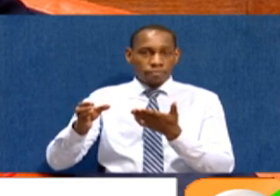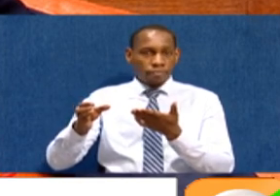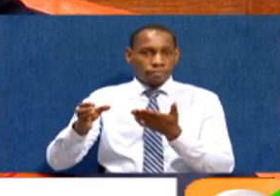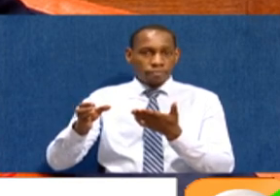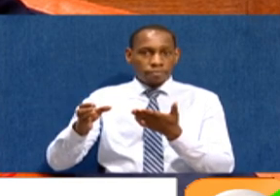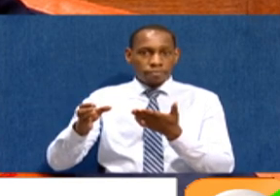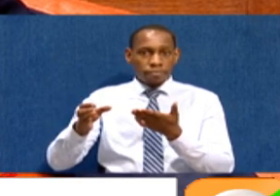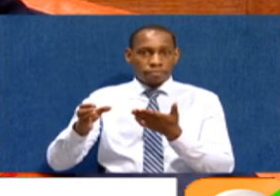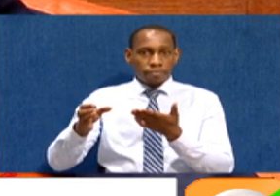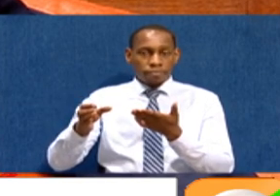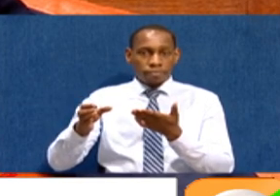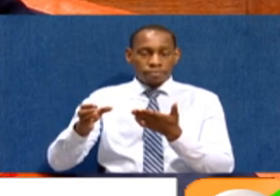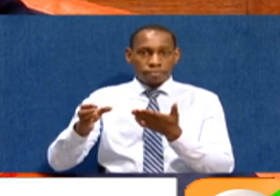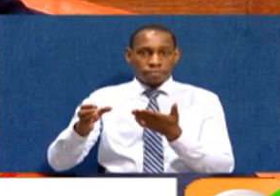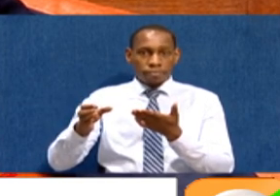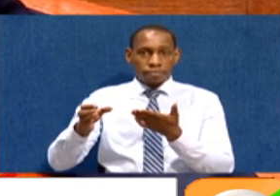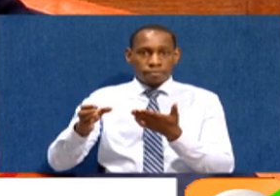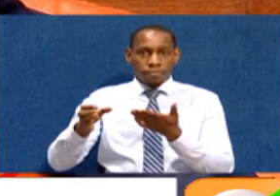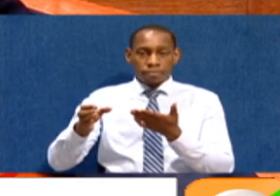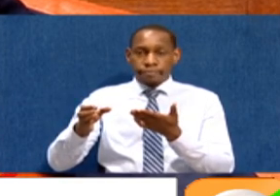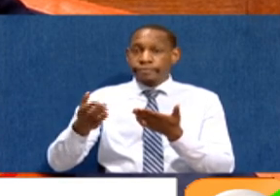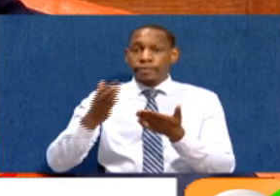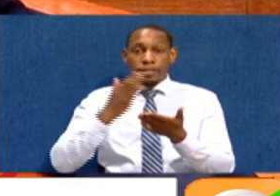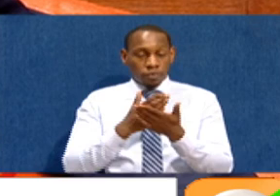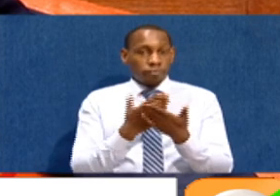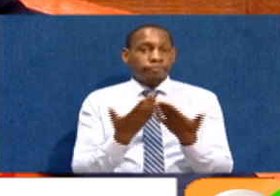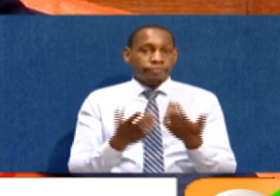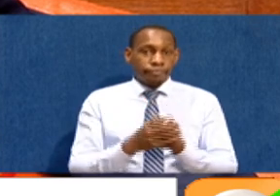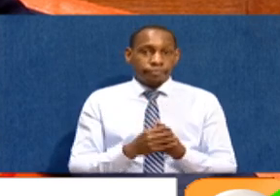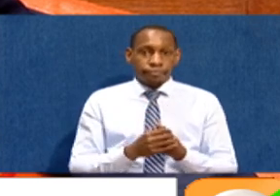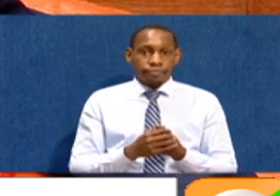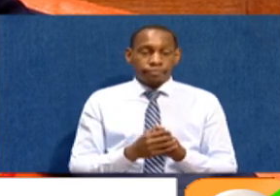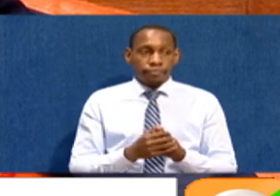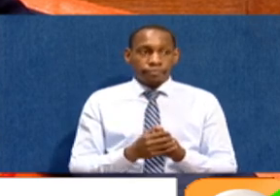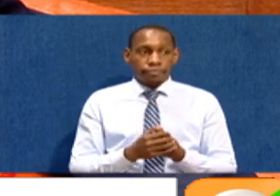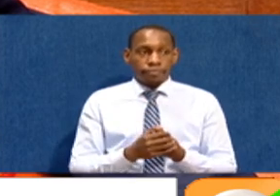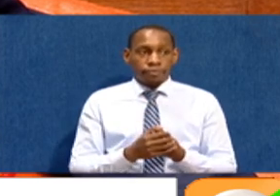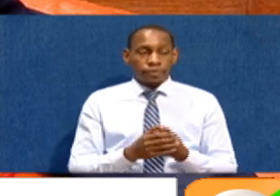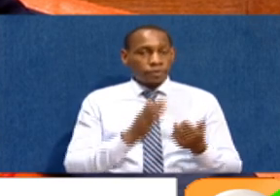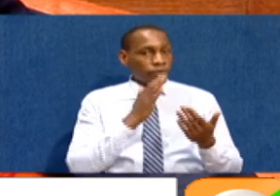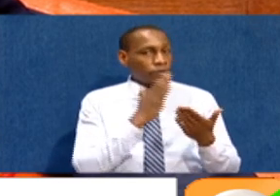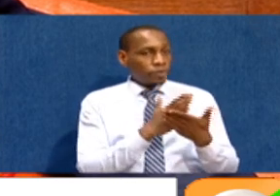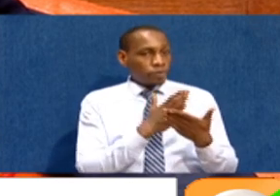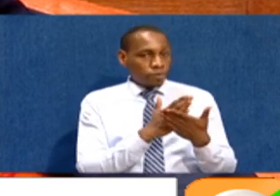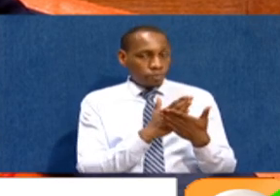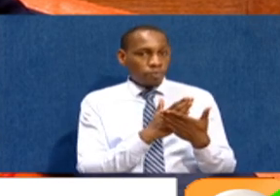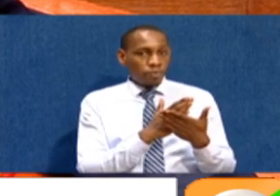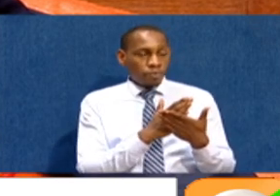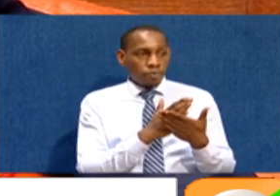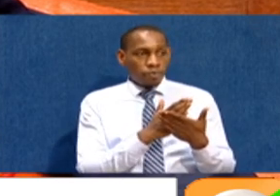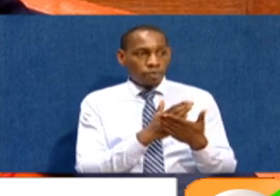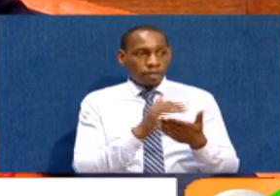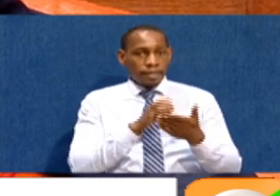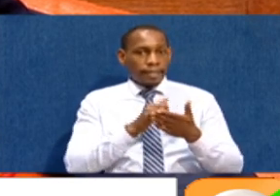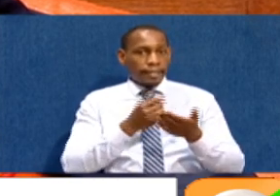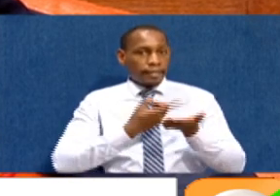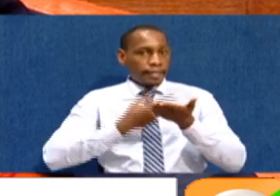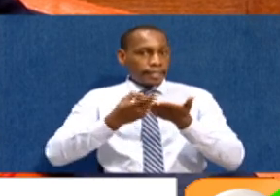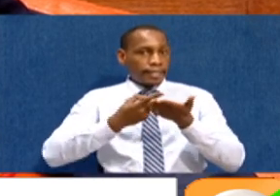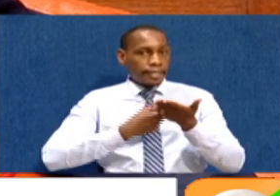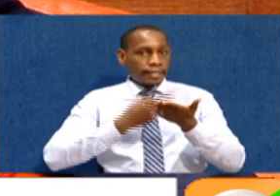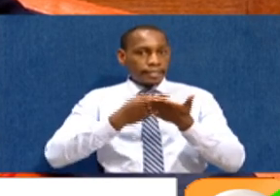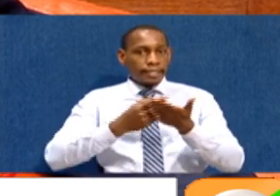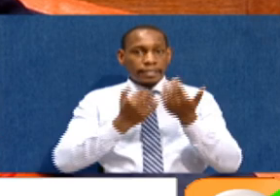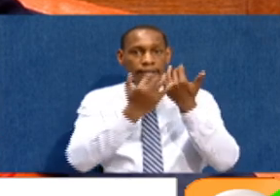pyramidal? Yes, it is. Is it true that the conversation